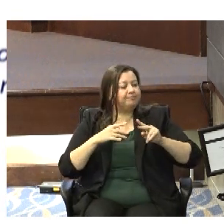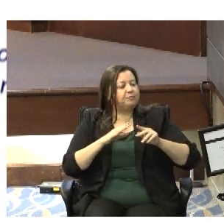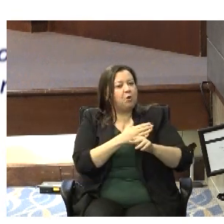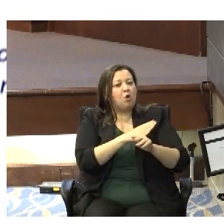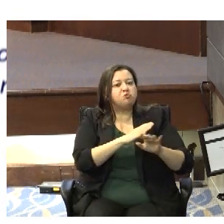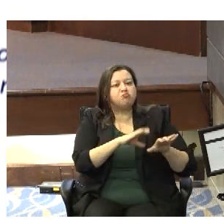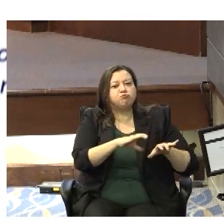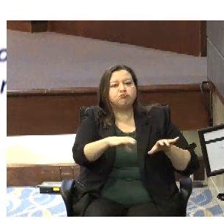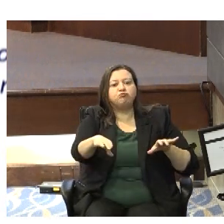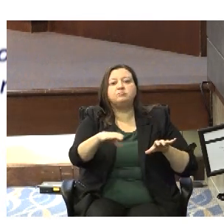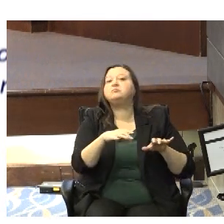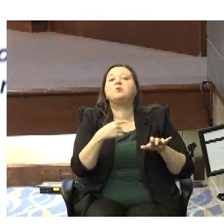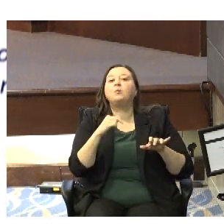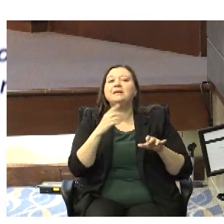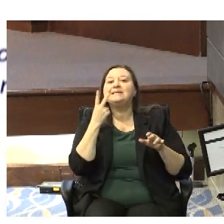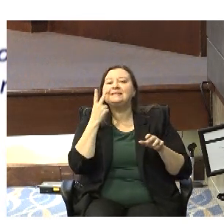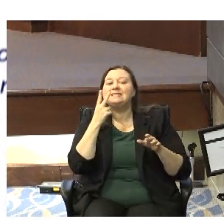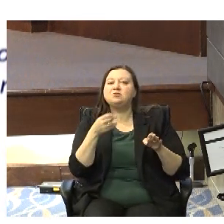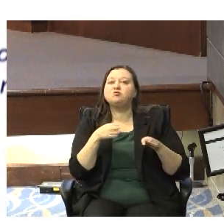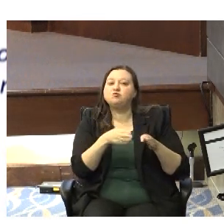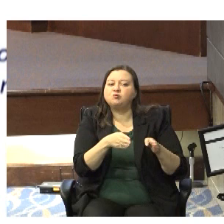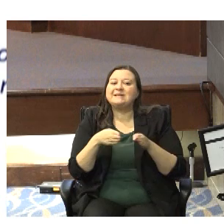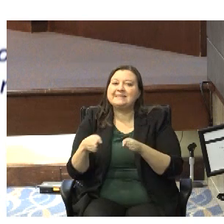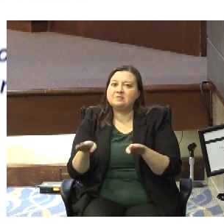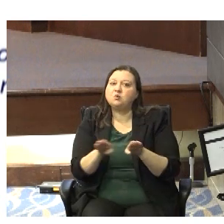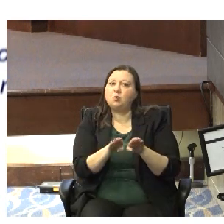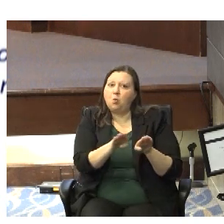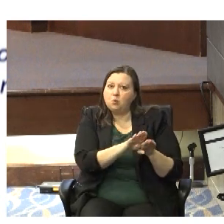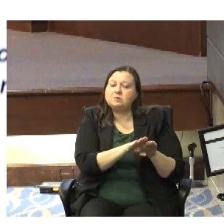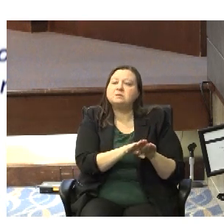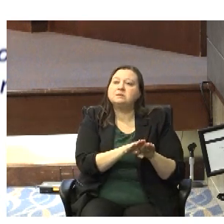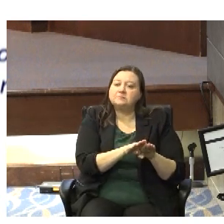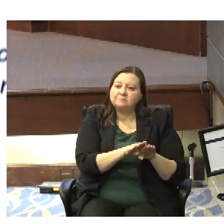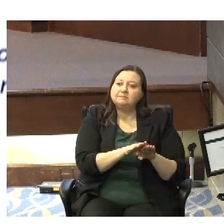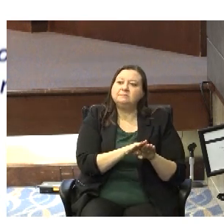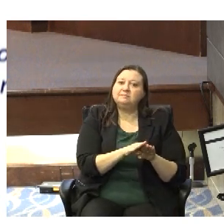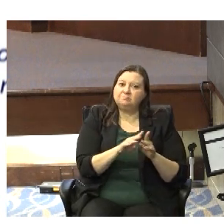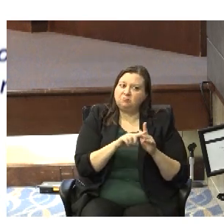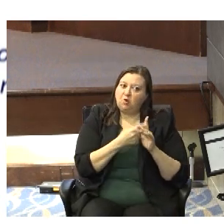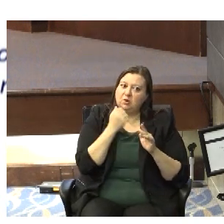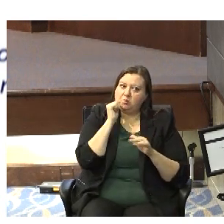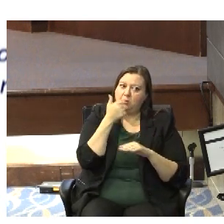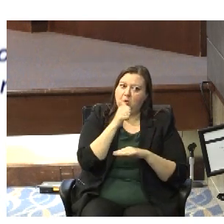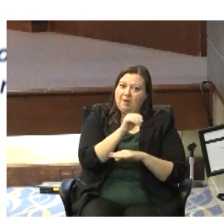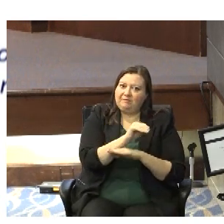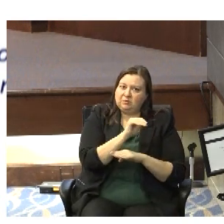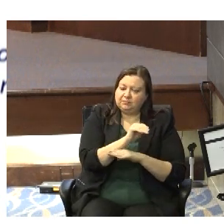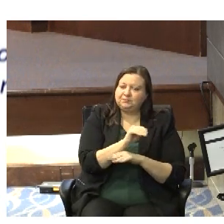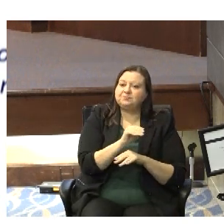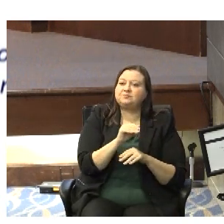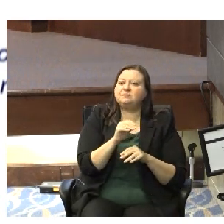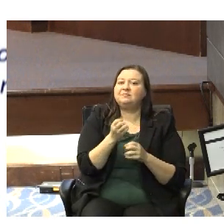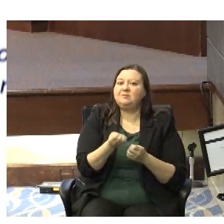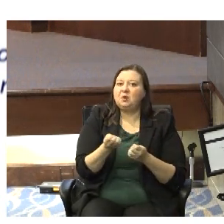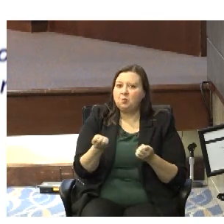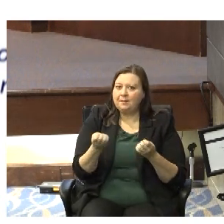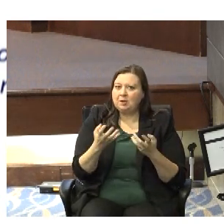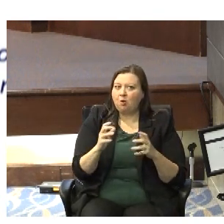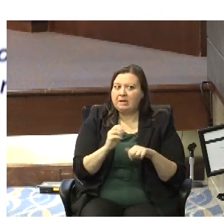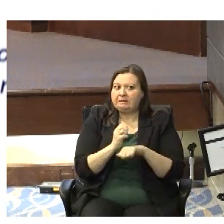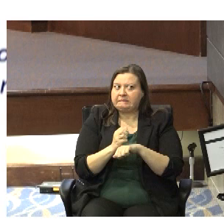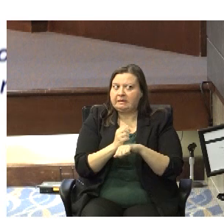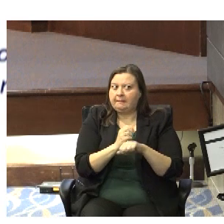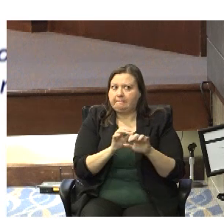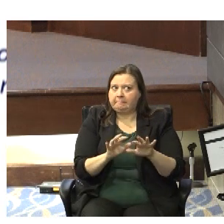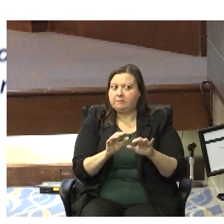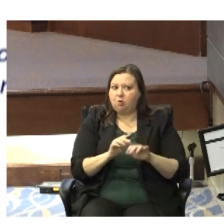we will start seeing street closures in front of Indian Spring Park starting tomorrow afternoon. There's some equipment already being placed. We have